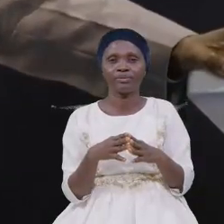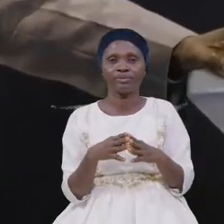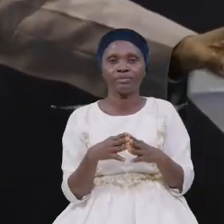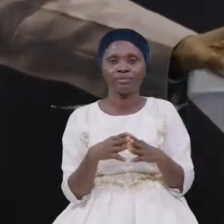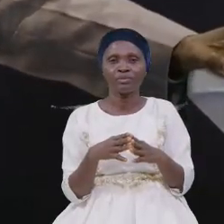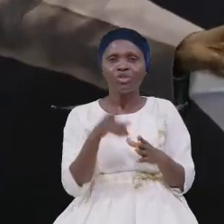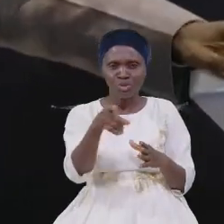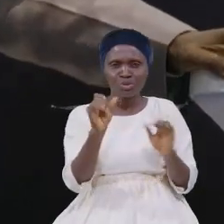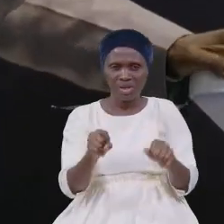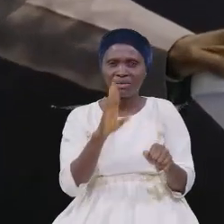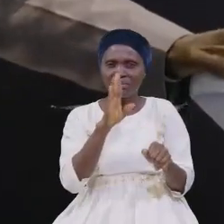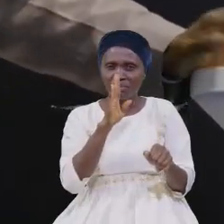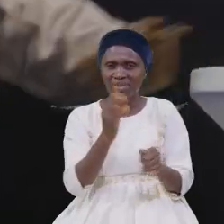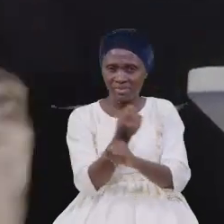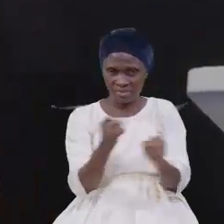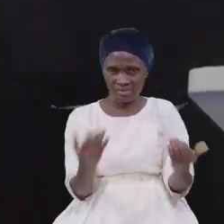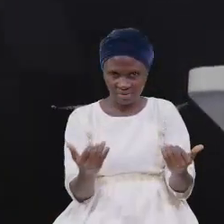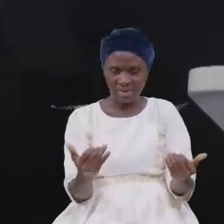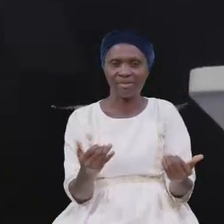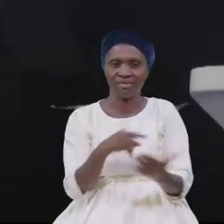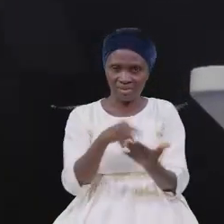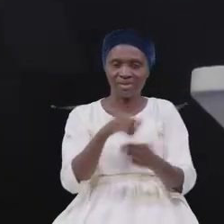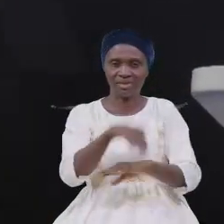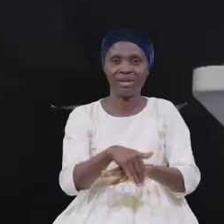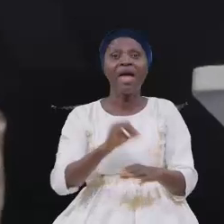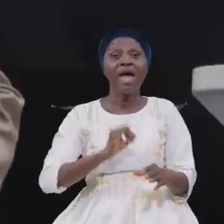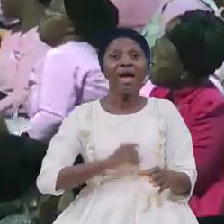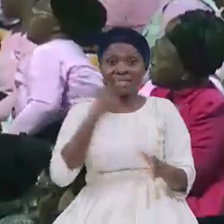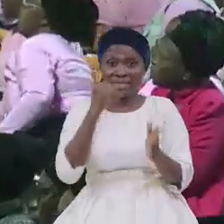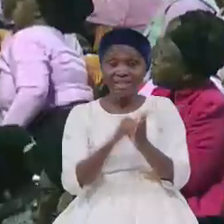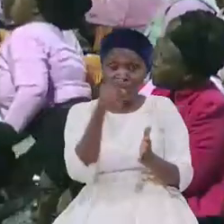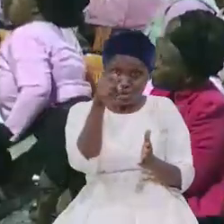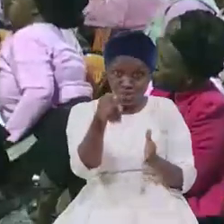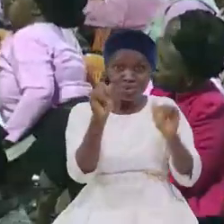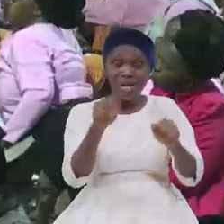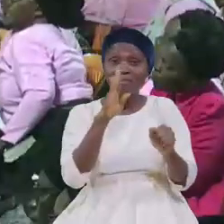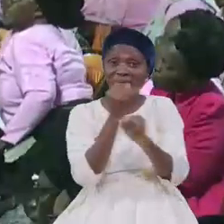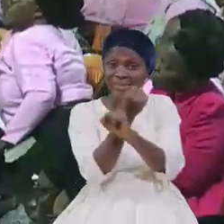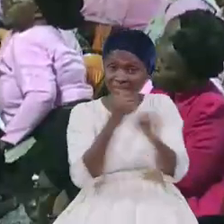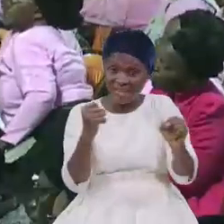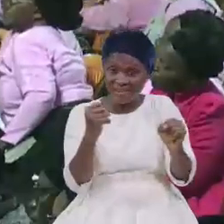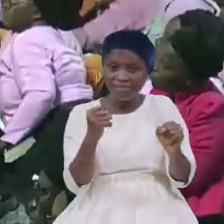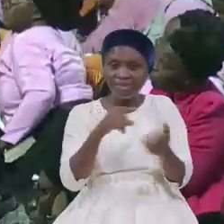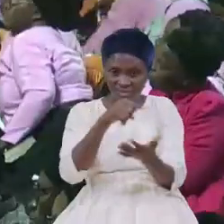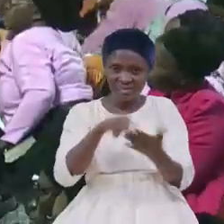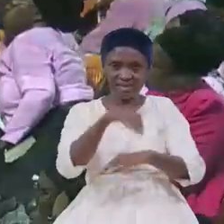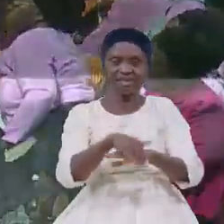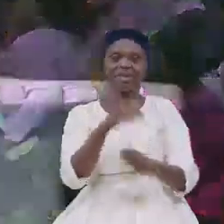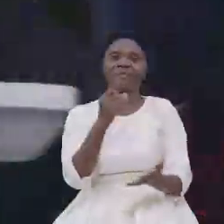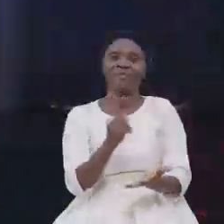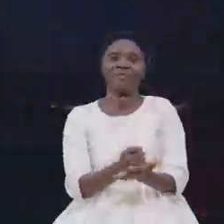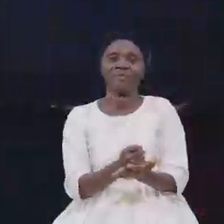tonight. I said you can be saved tonight. Look at Luke